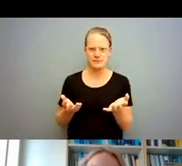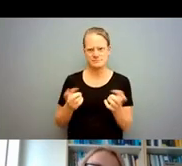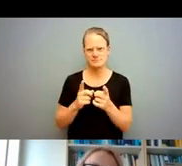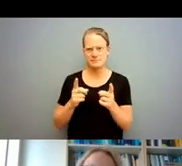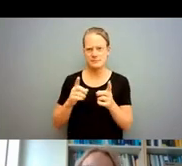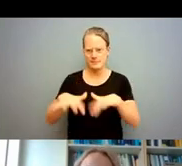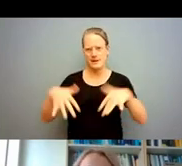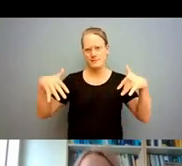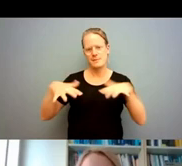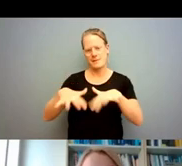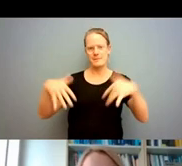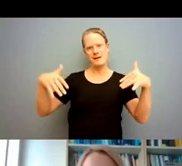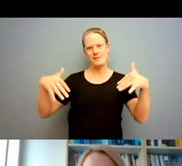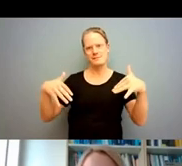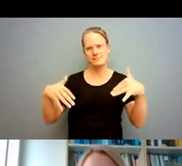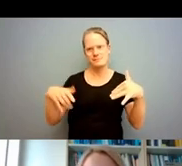a way of